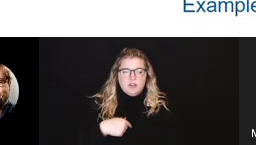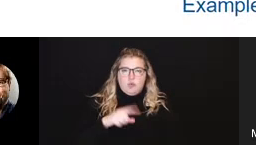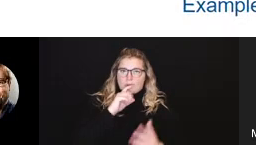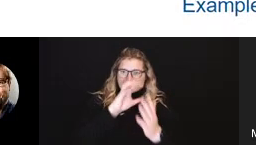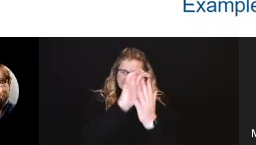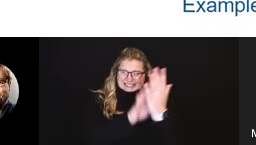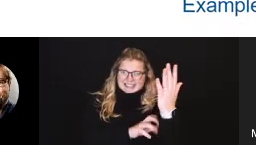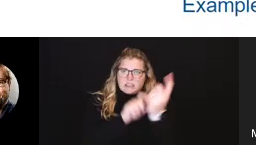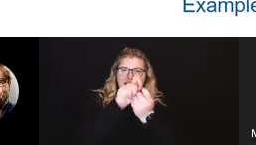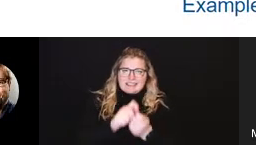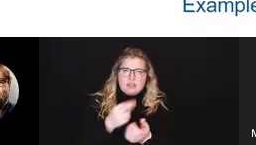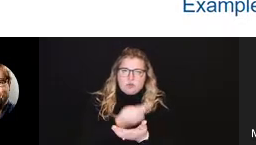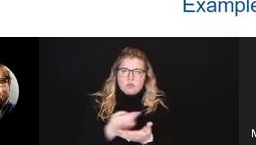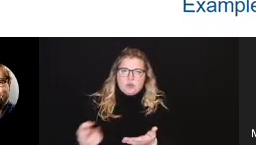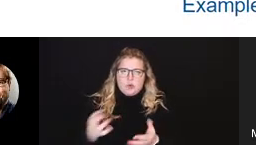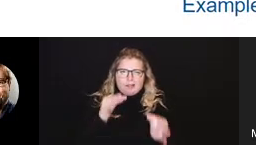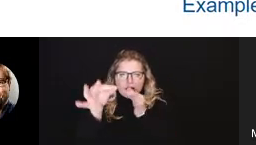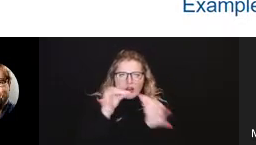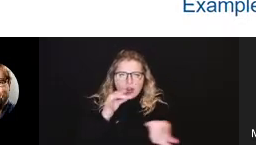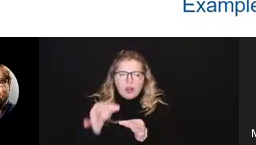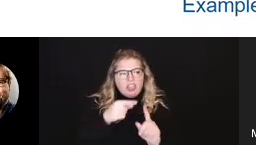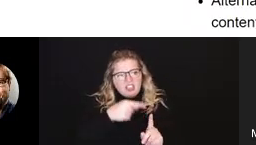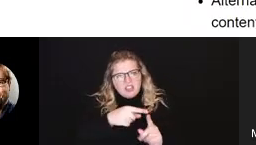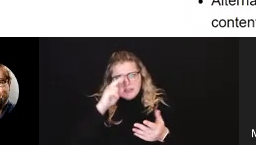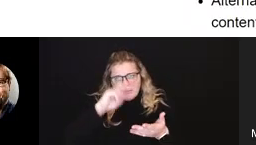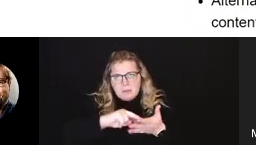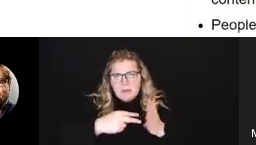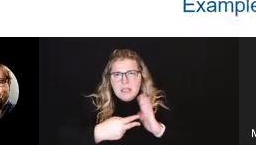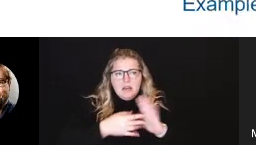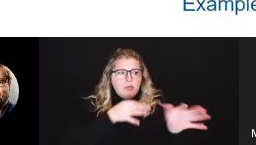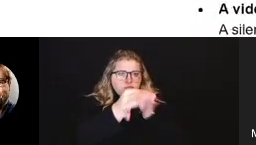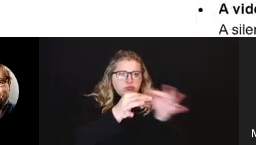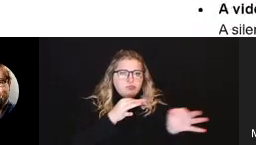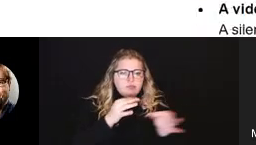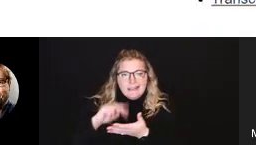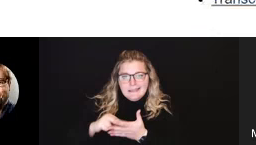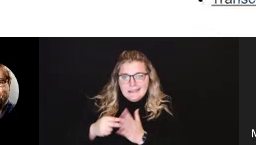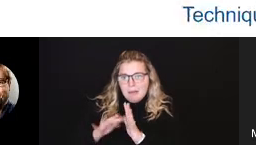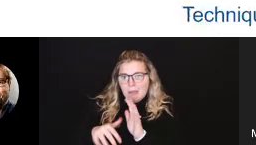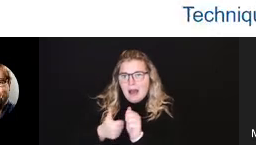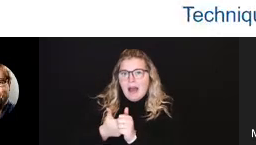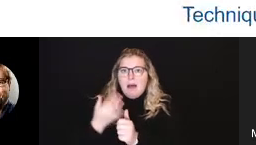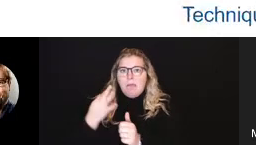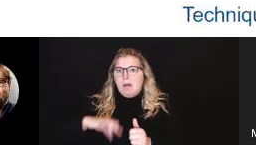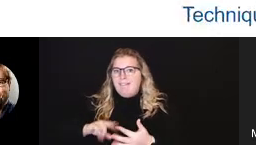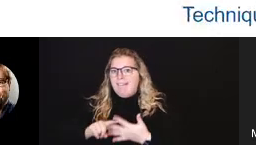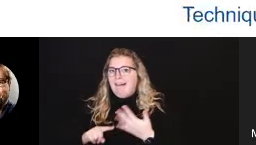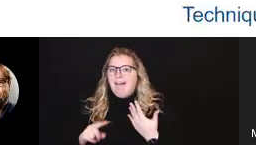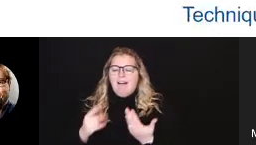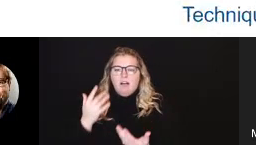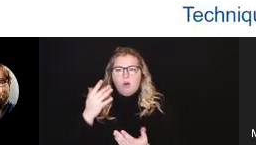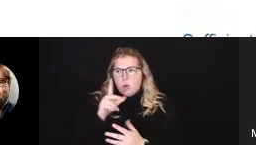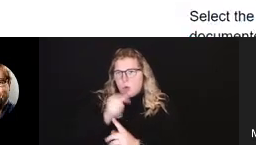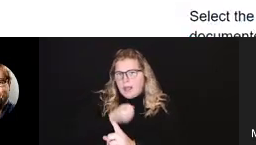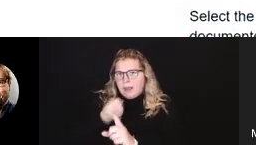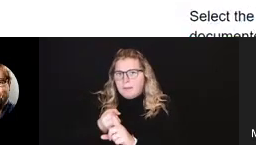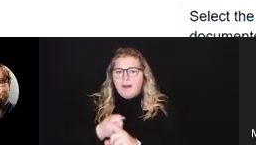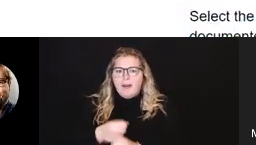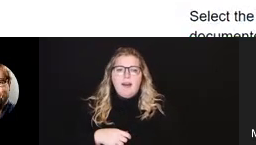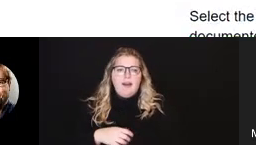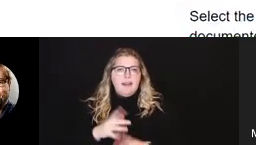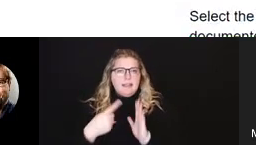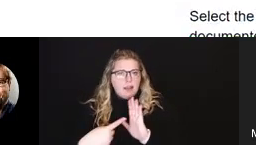usually resource on what does this mean? Why is it there? What's the intent? What are the benefits? Why? Who does this impact? What are some